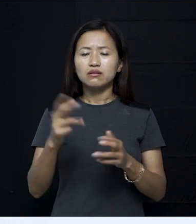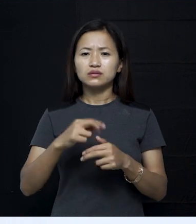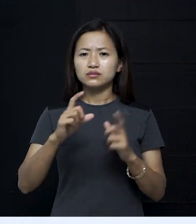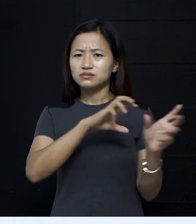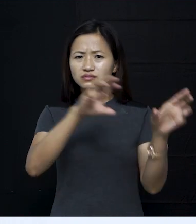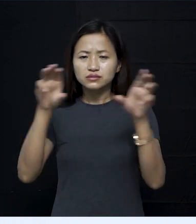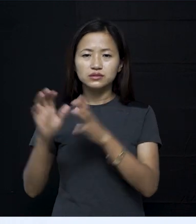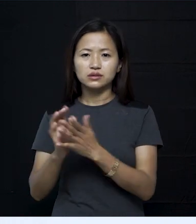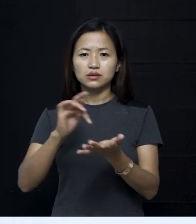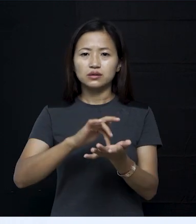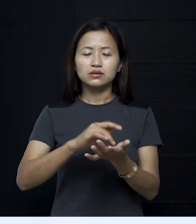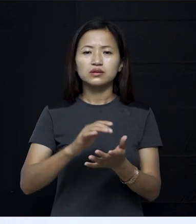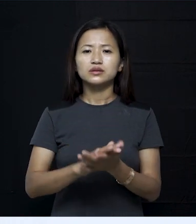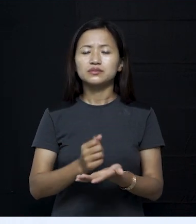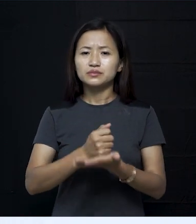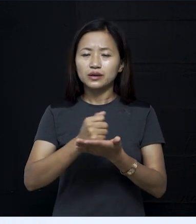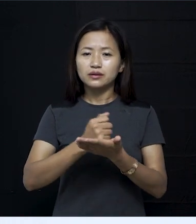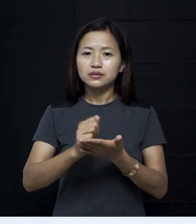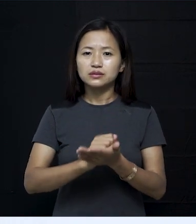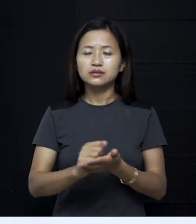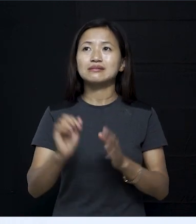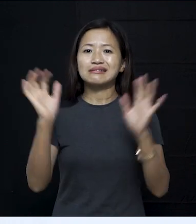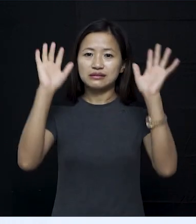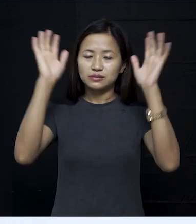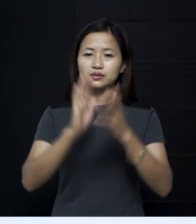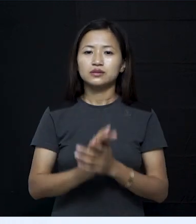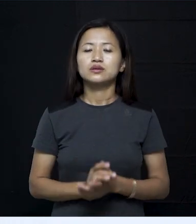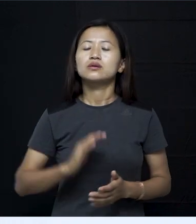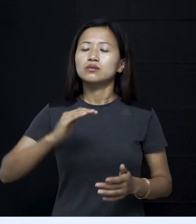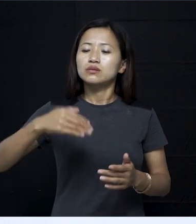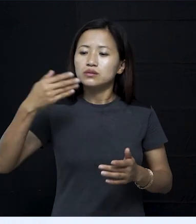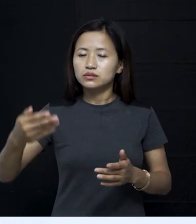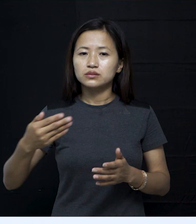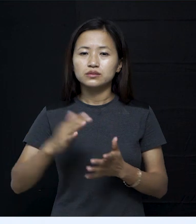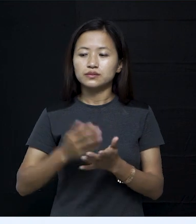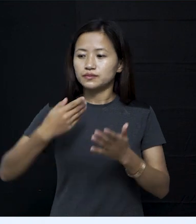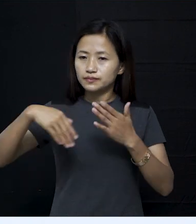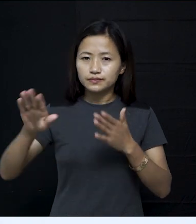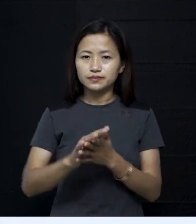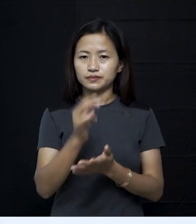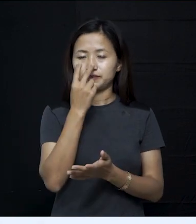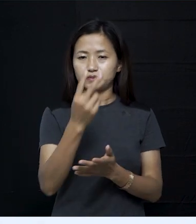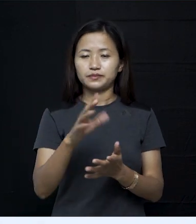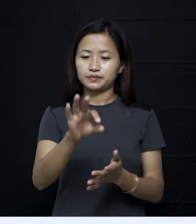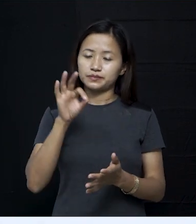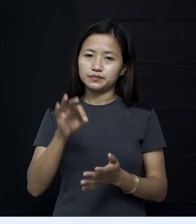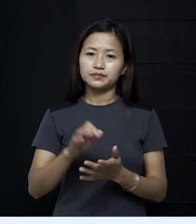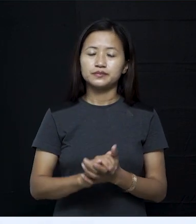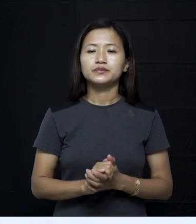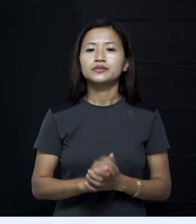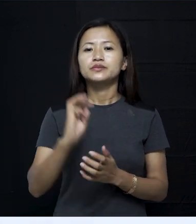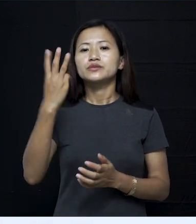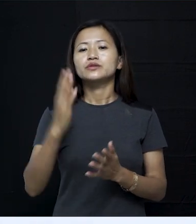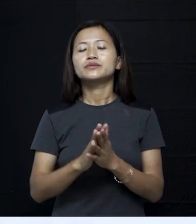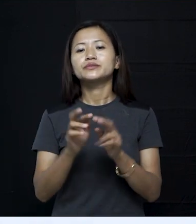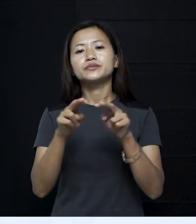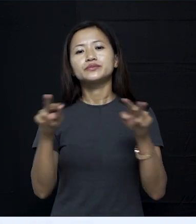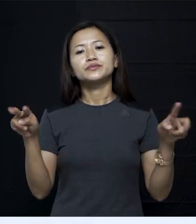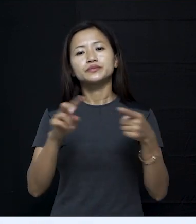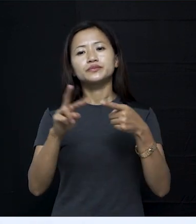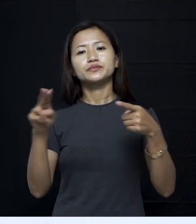okay. Agriculture also, it has different types depending on this, as I've said, the physical and the human factor,